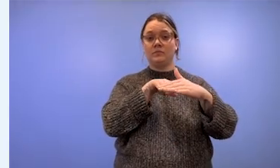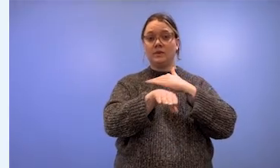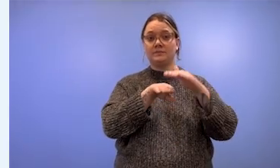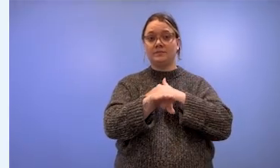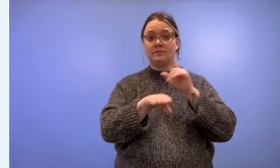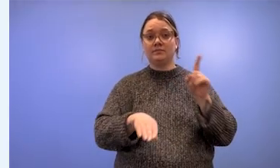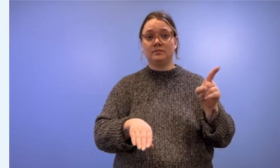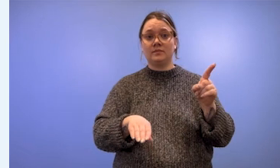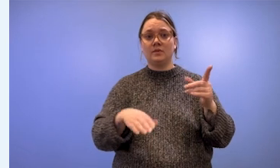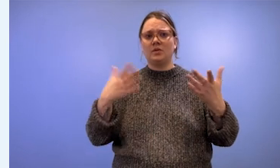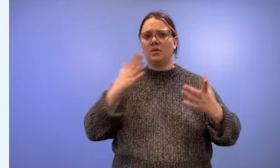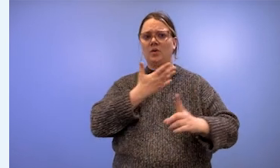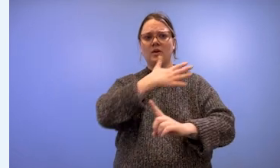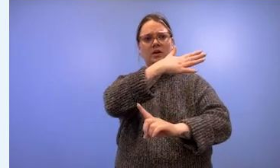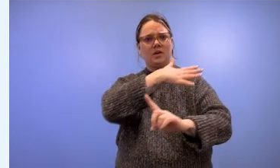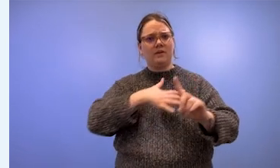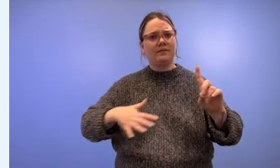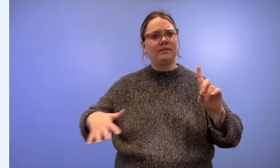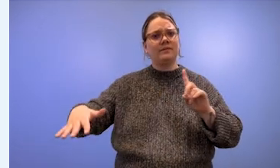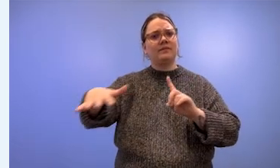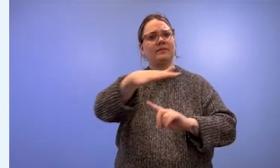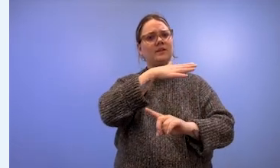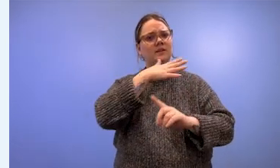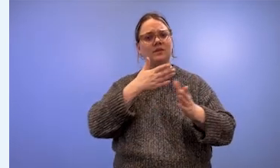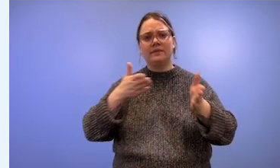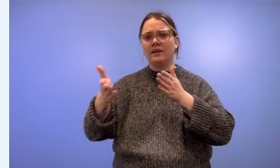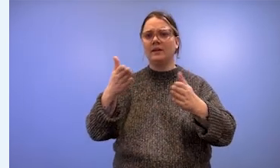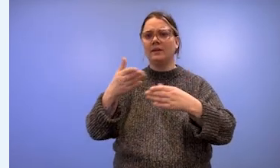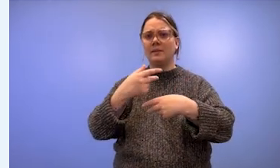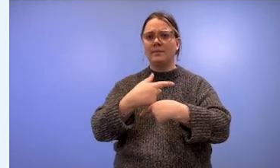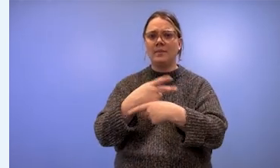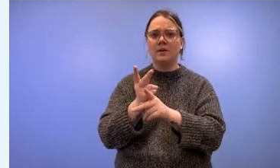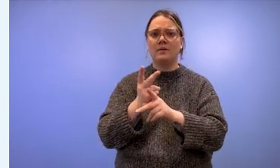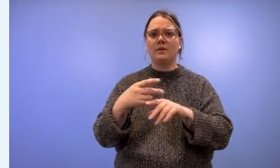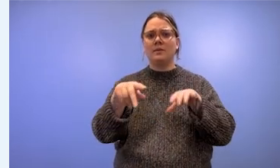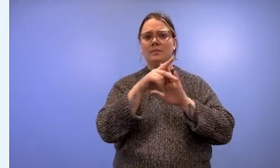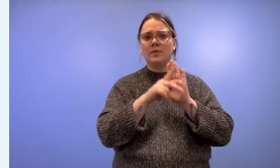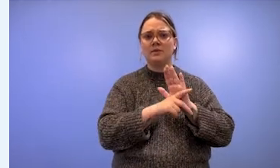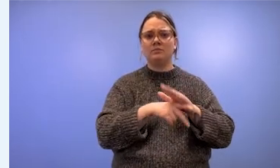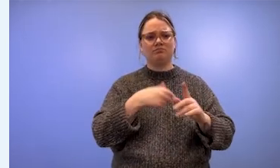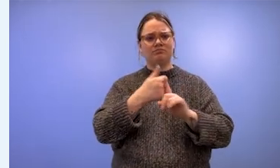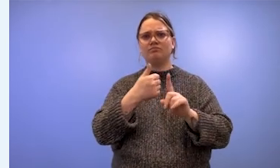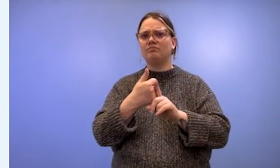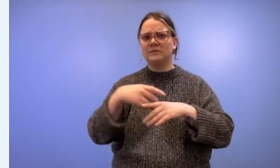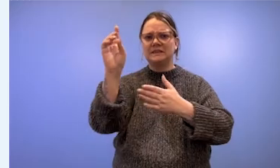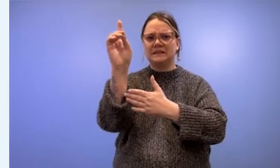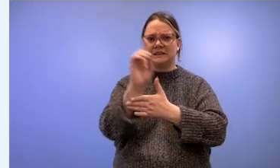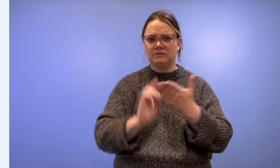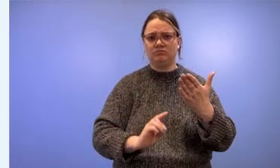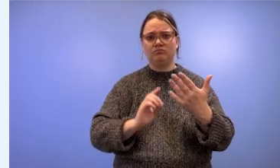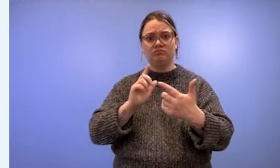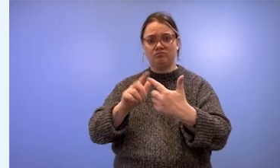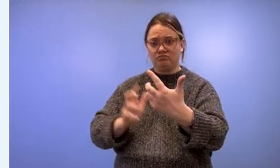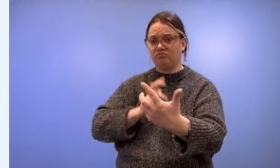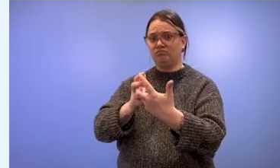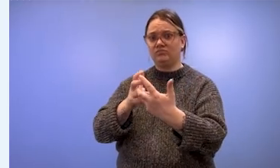uh, what is accessibility essentially? When our environment, services, products, and policies are proactively designed so